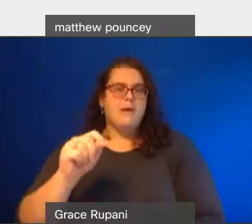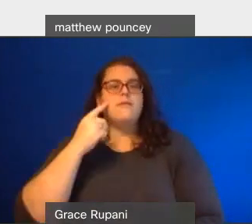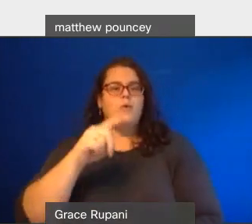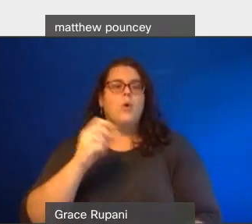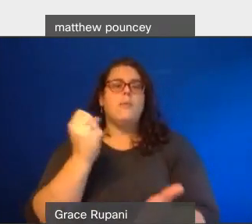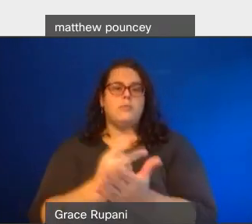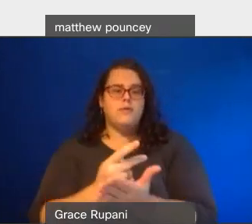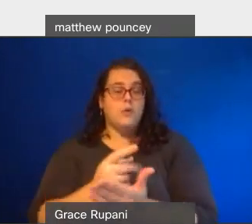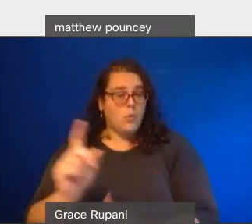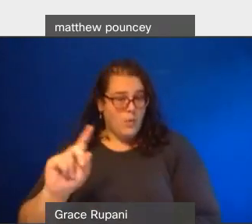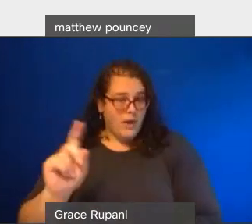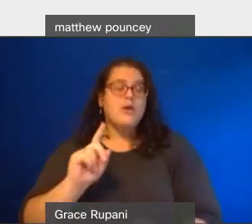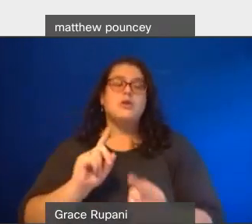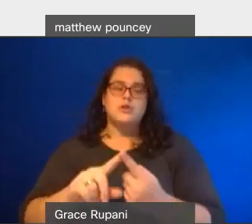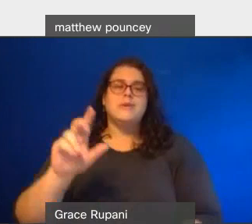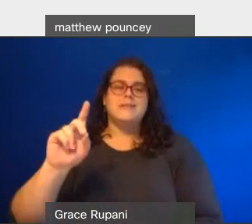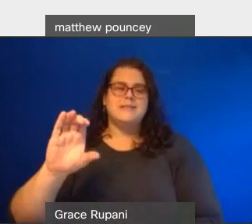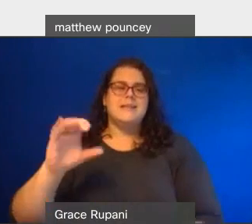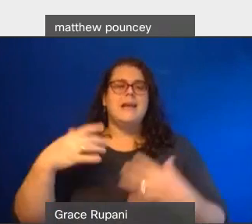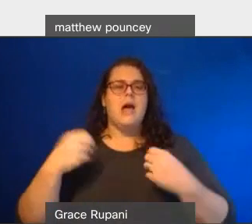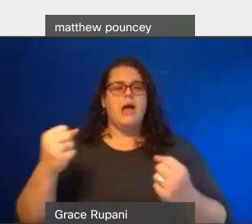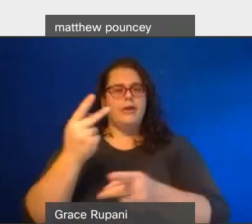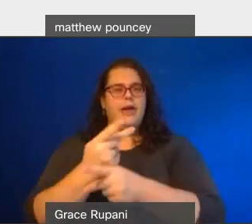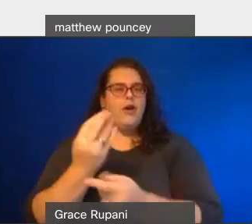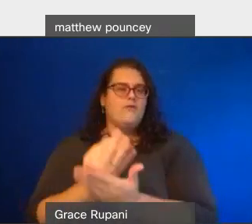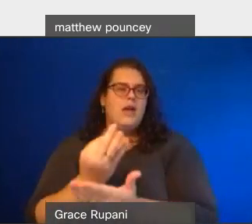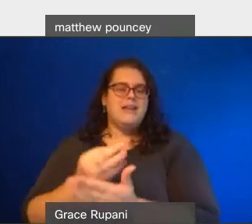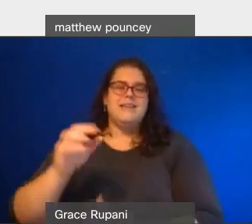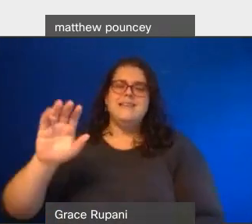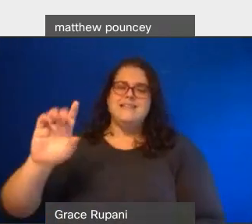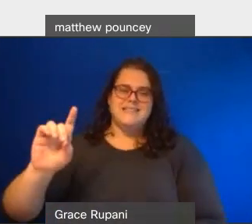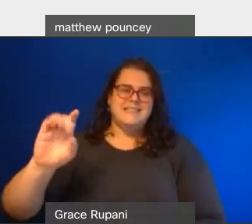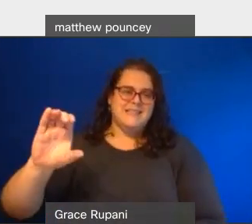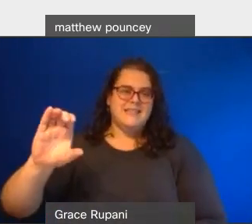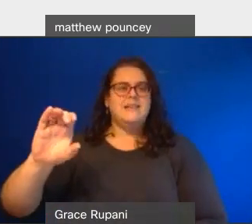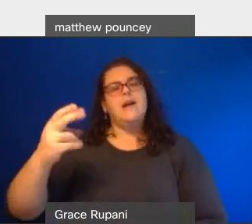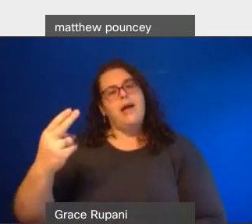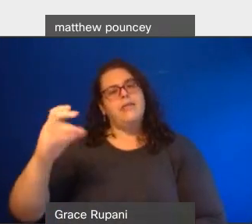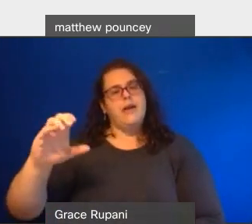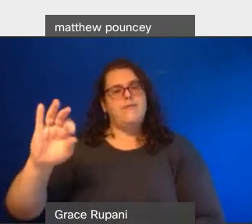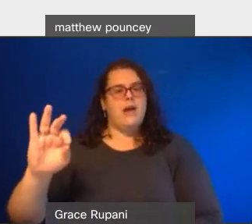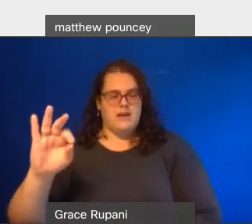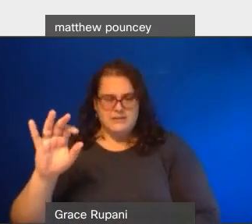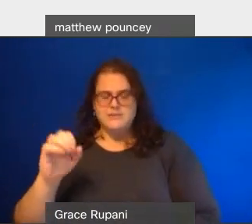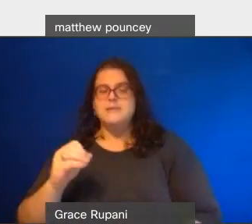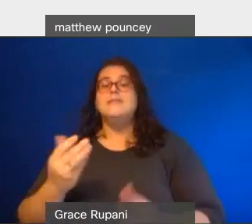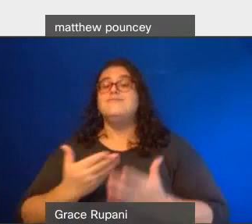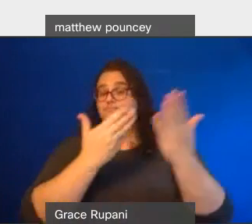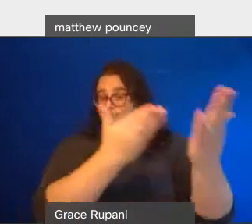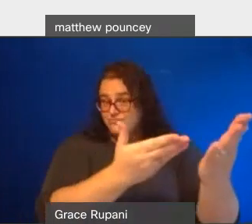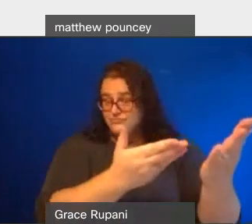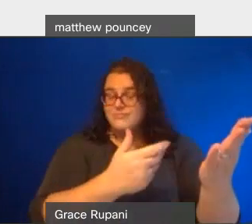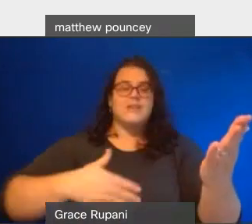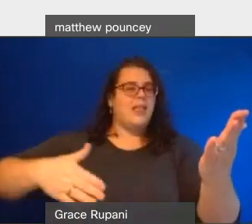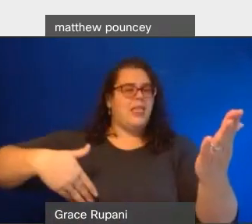DC Healthcare Finance. We have not yet received that approval. However, that does not mean that a provider